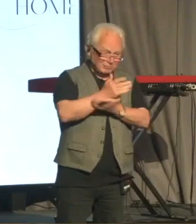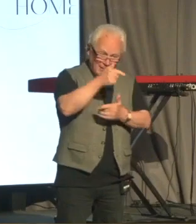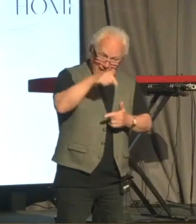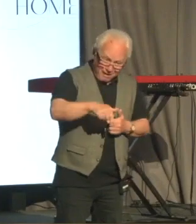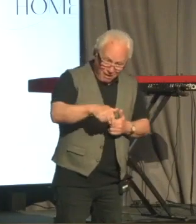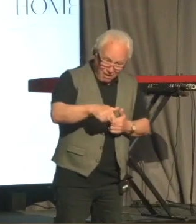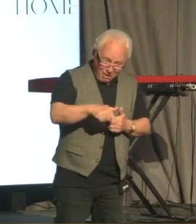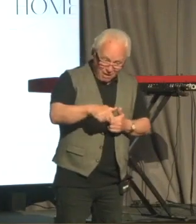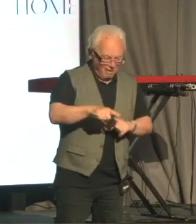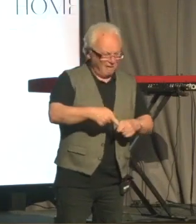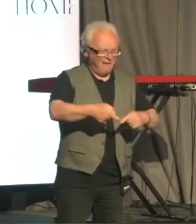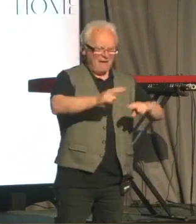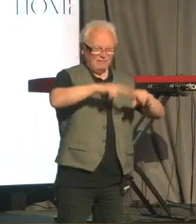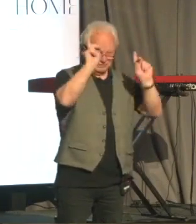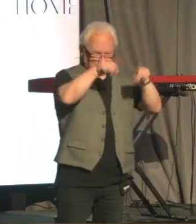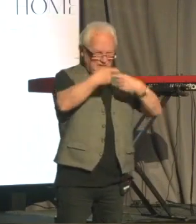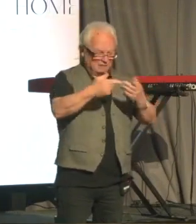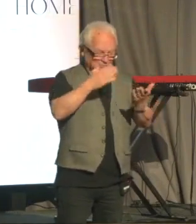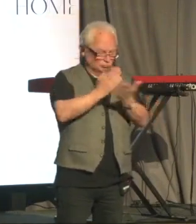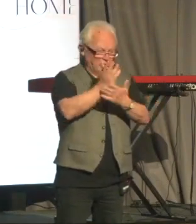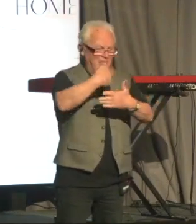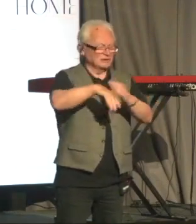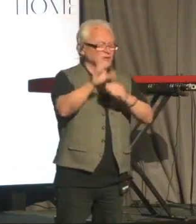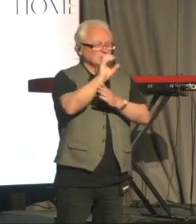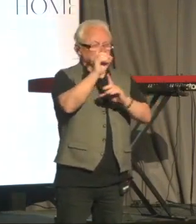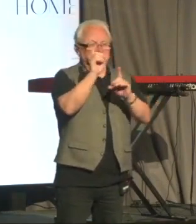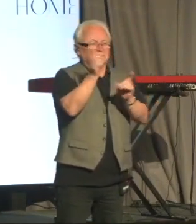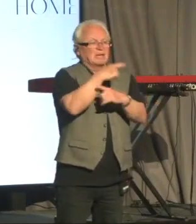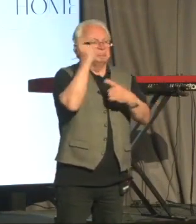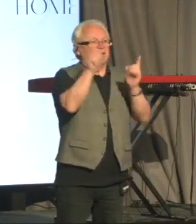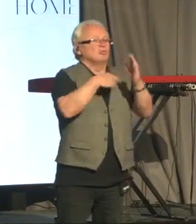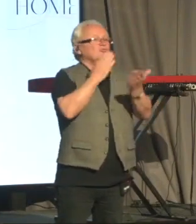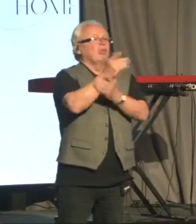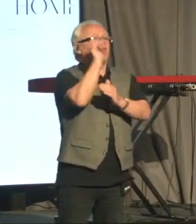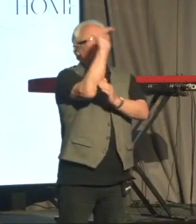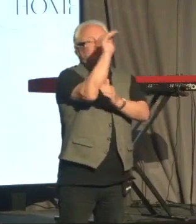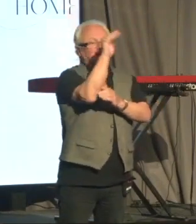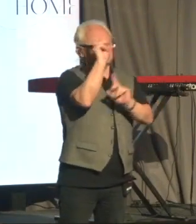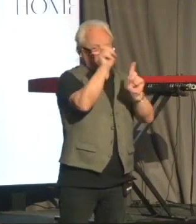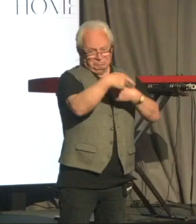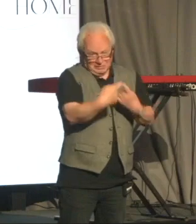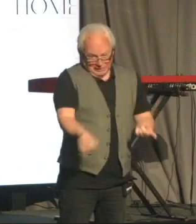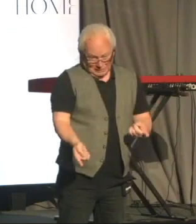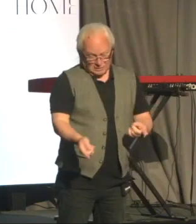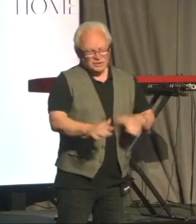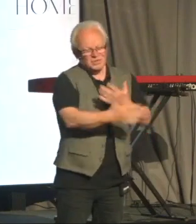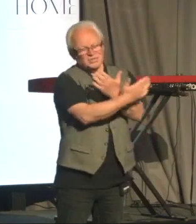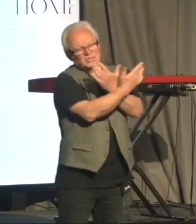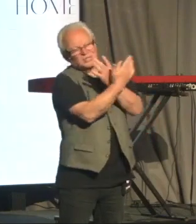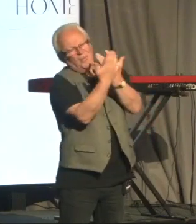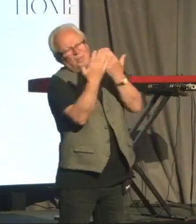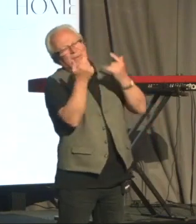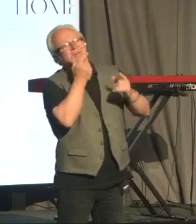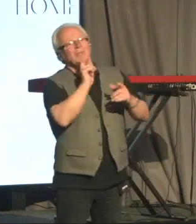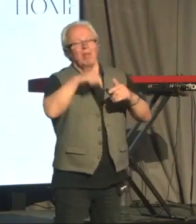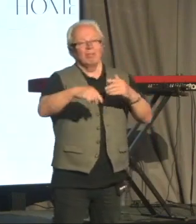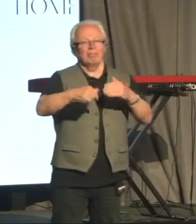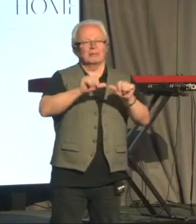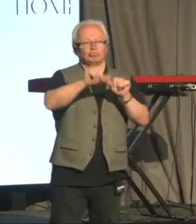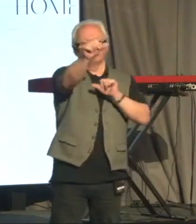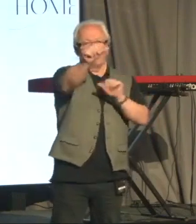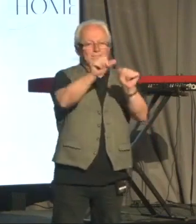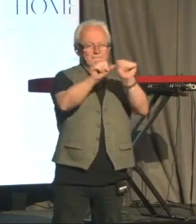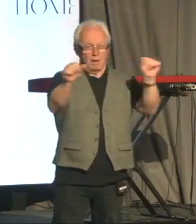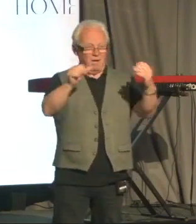real in church, there's nowhere you can be real. And I know there are so many people in this room, and you're facing and walking